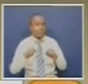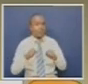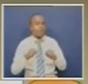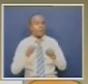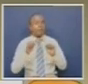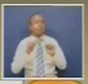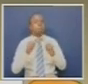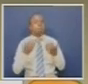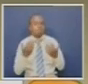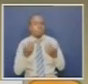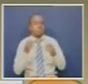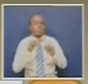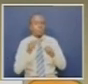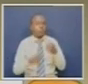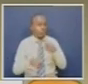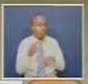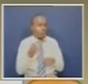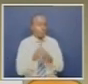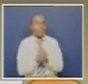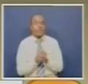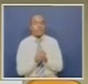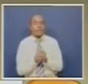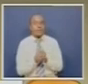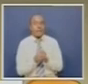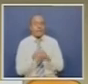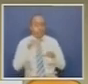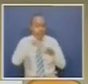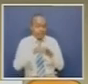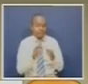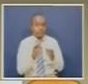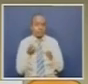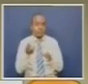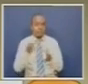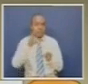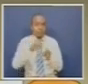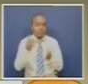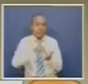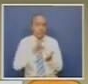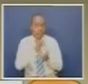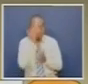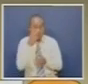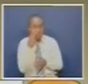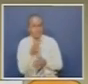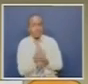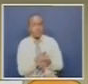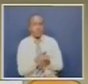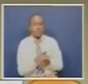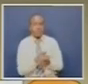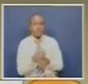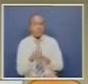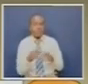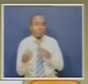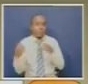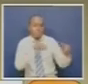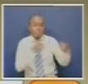remain in the rerun. Mm-hmm. And therefore, within that rerun, and that's why you see them sometimes hitting each other with hard gloves.